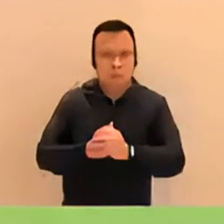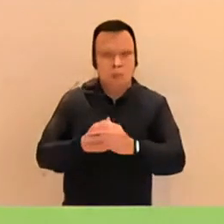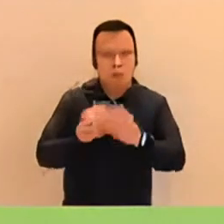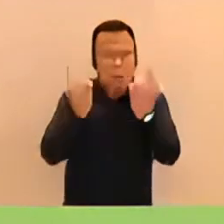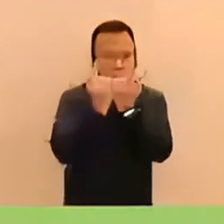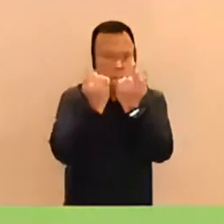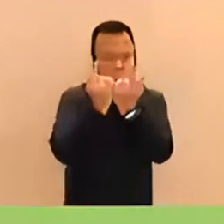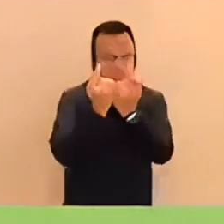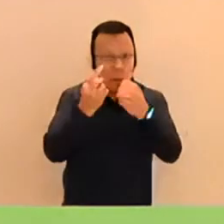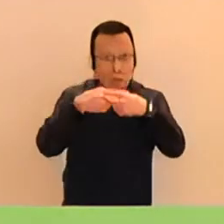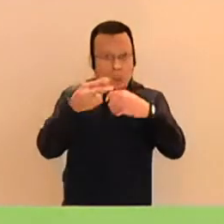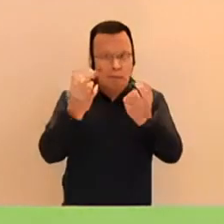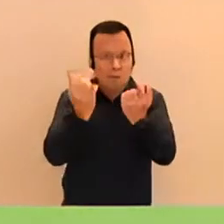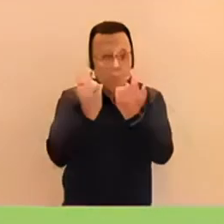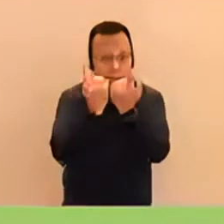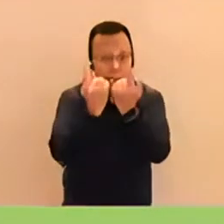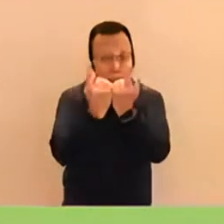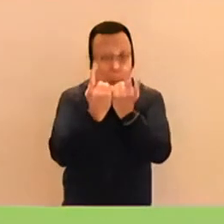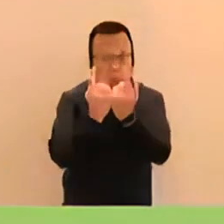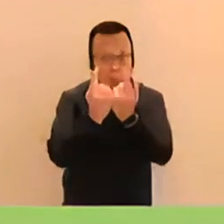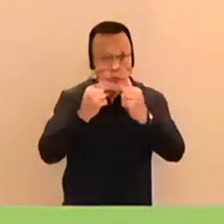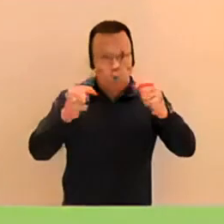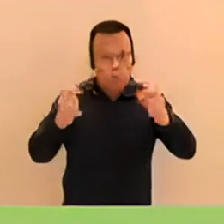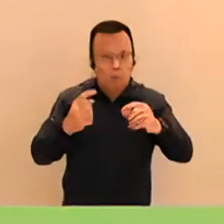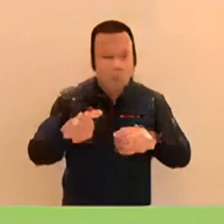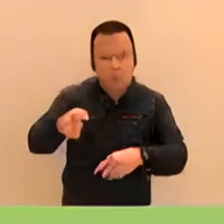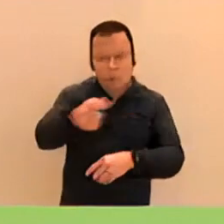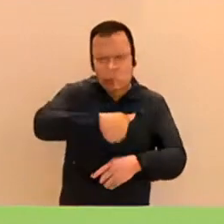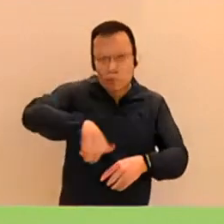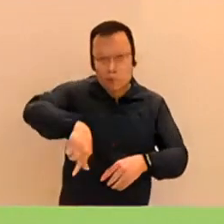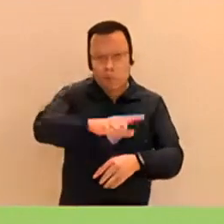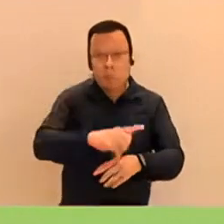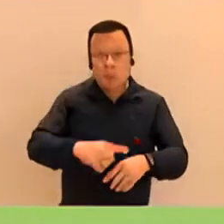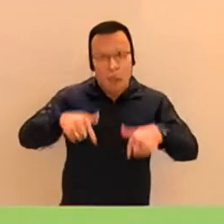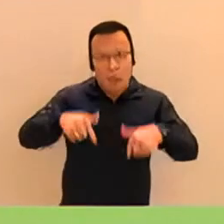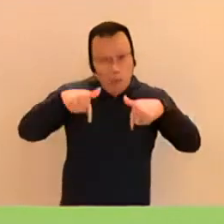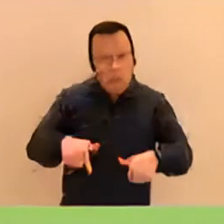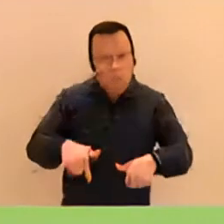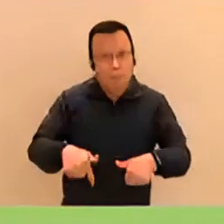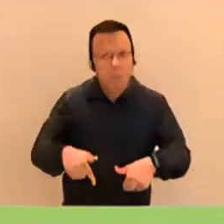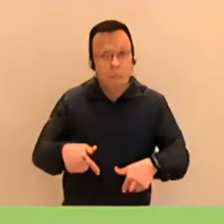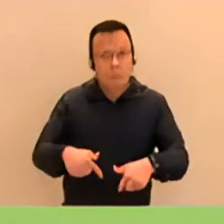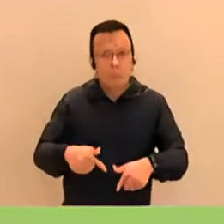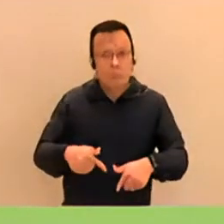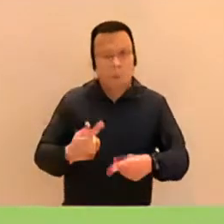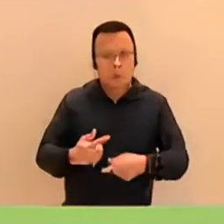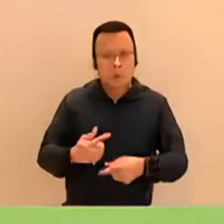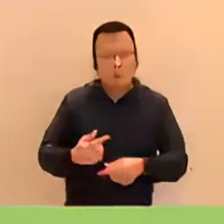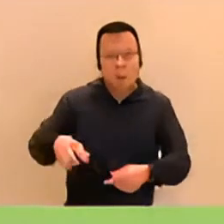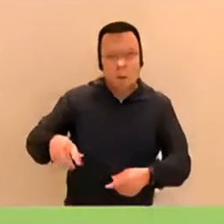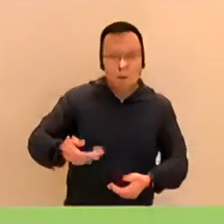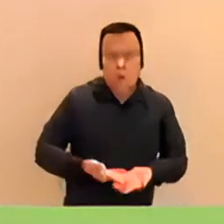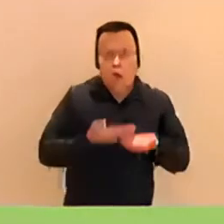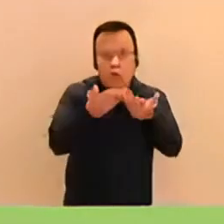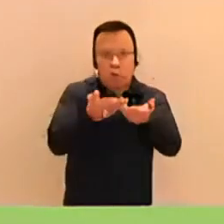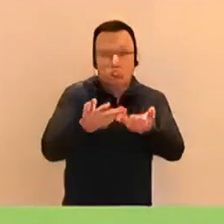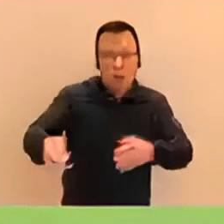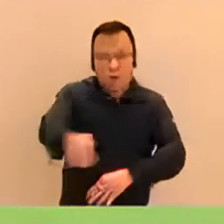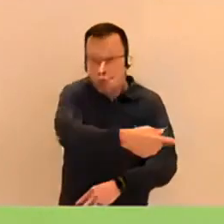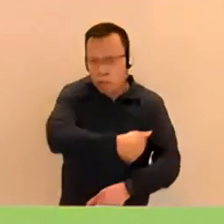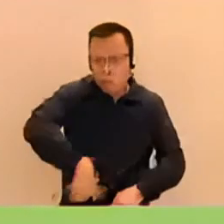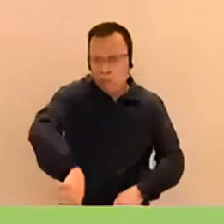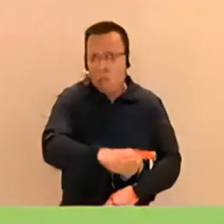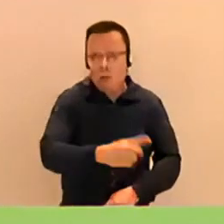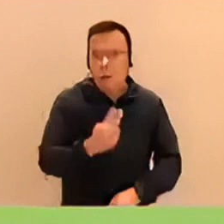artificial islands will provide the needed development space for enhancing our financial and